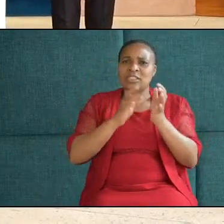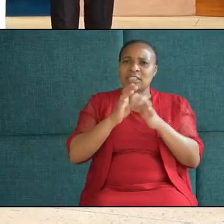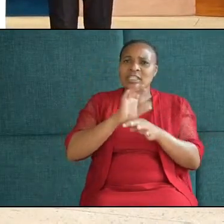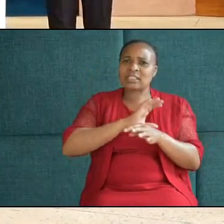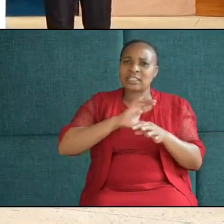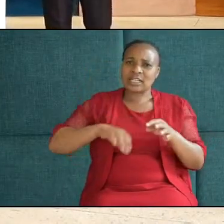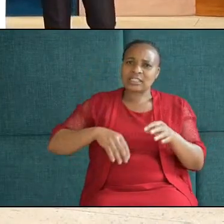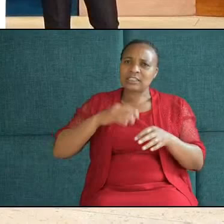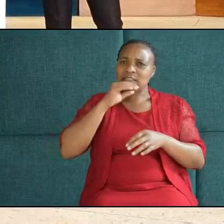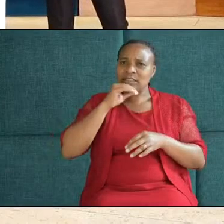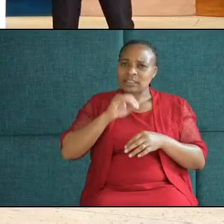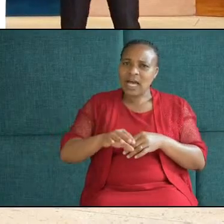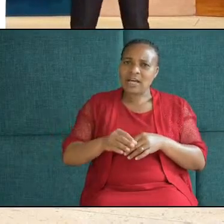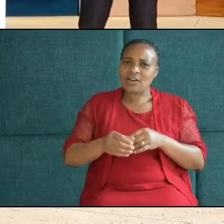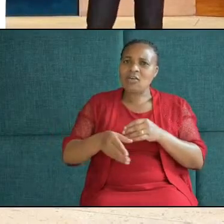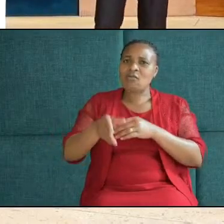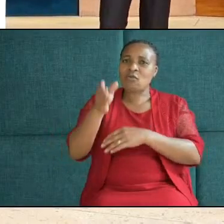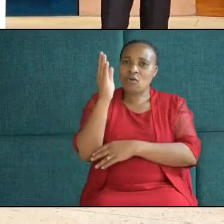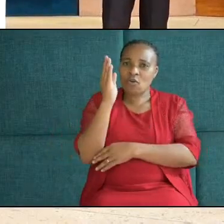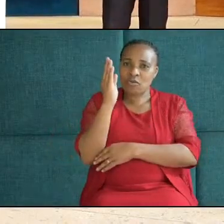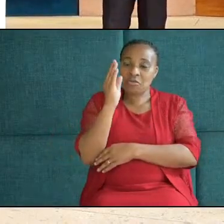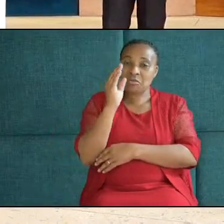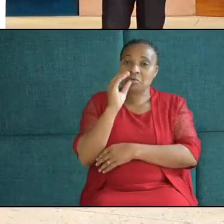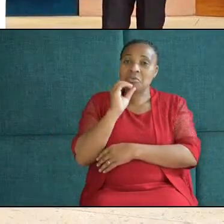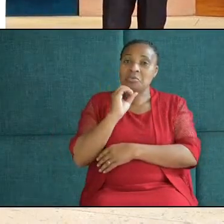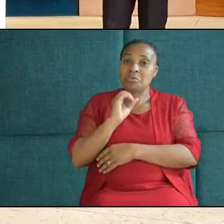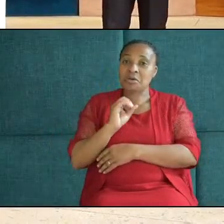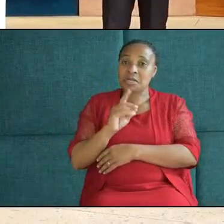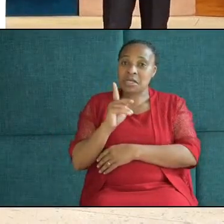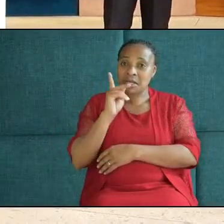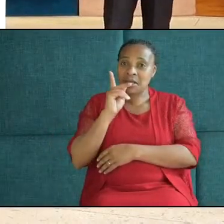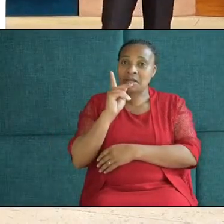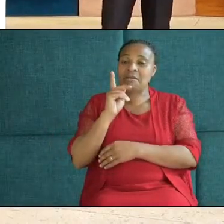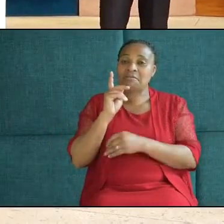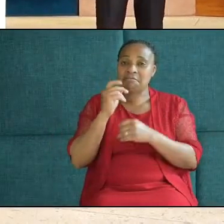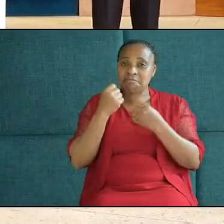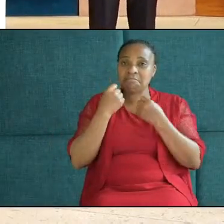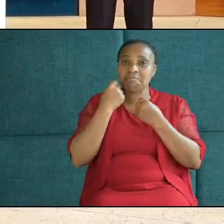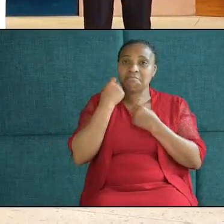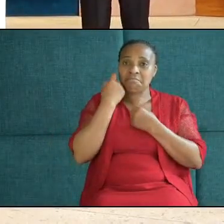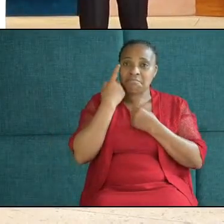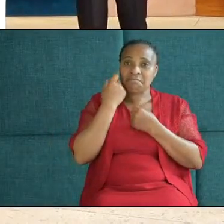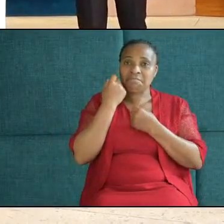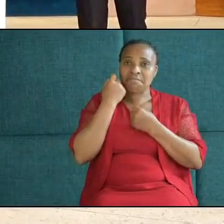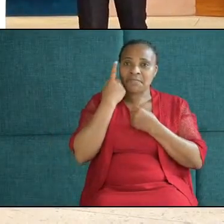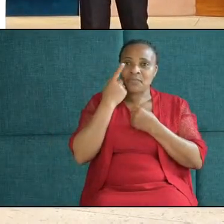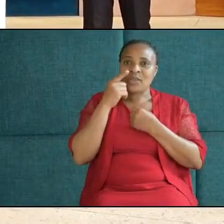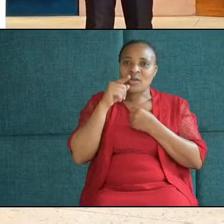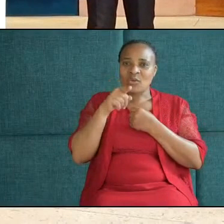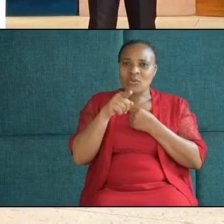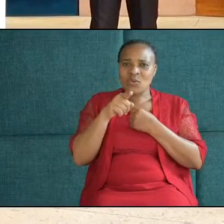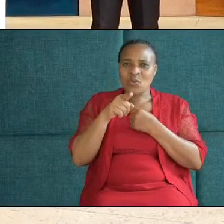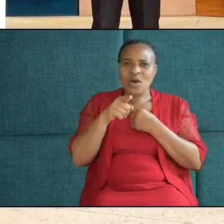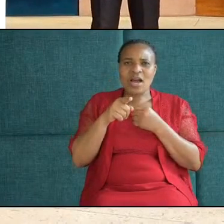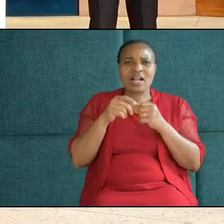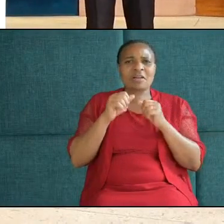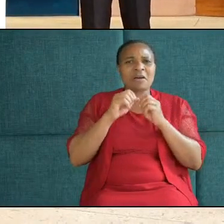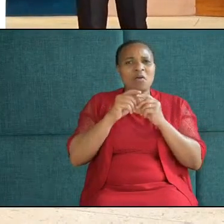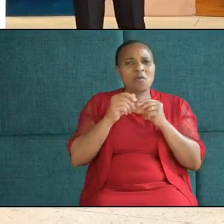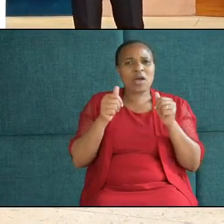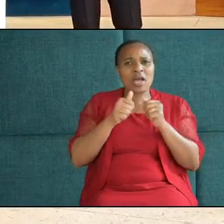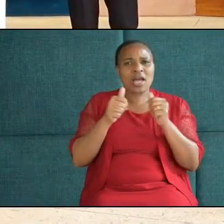God. Mm-hmm. I get it, Gracie. You are such a good